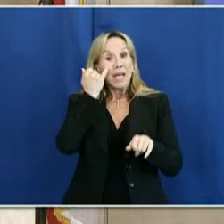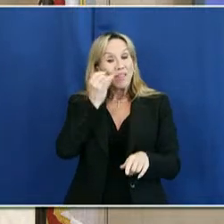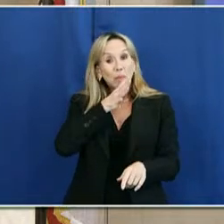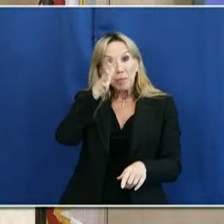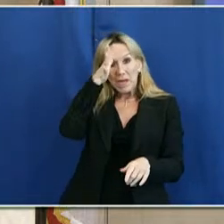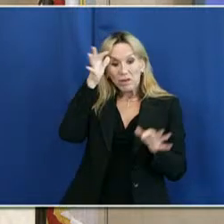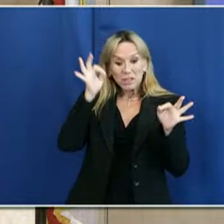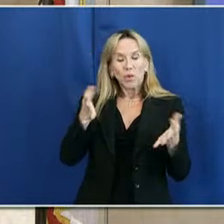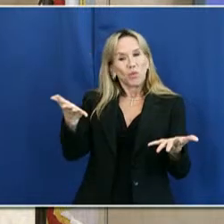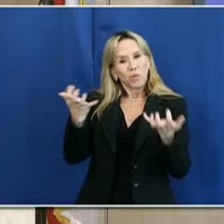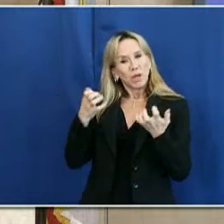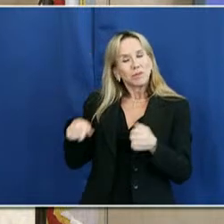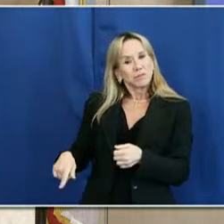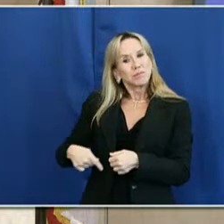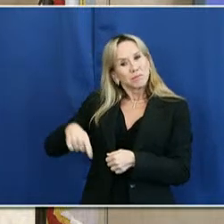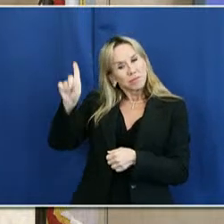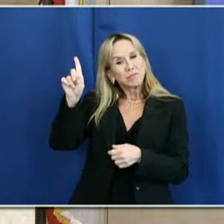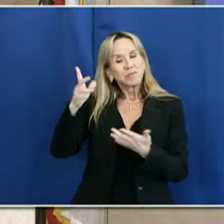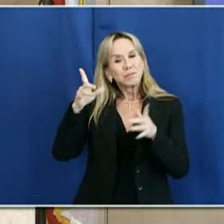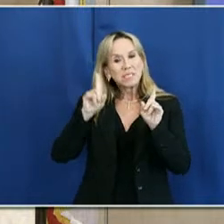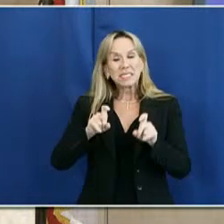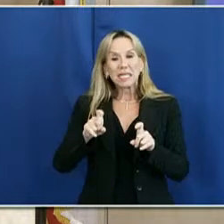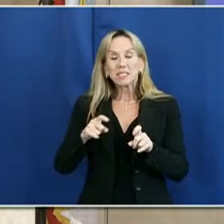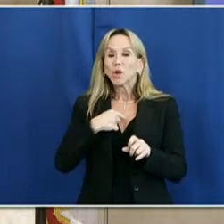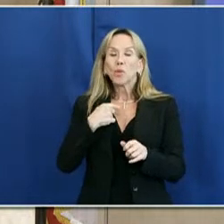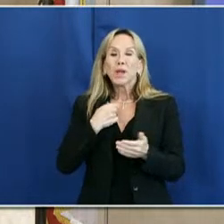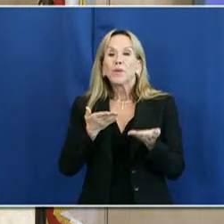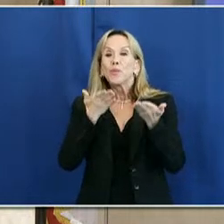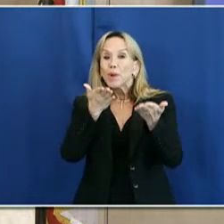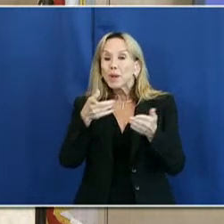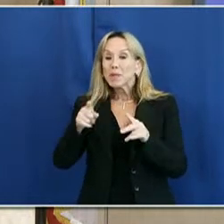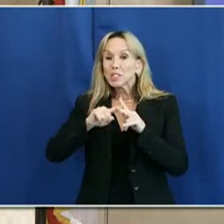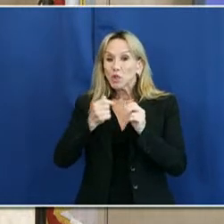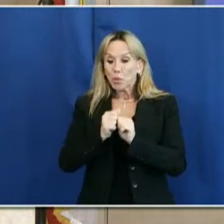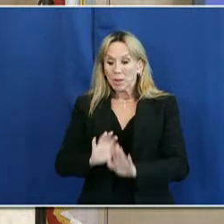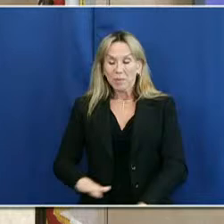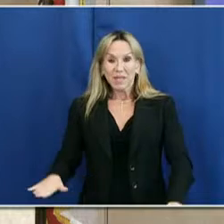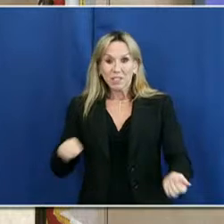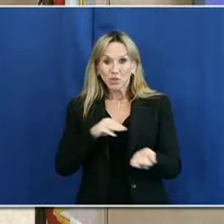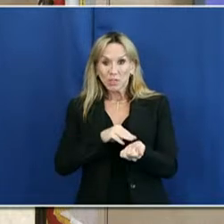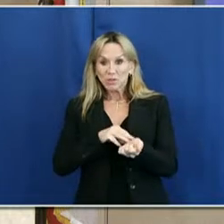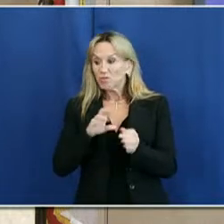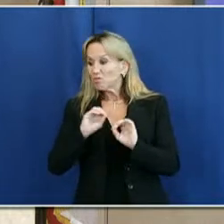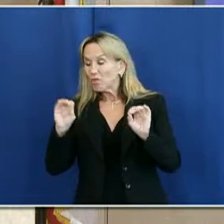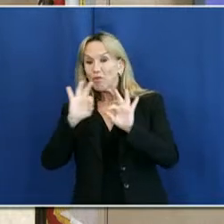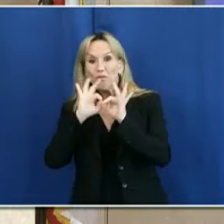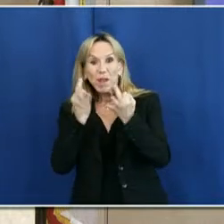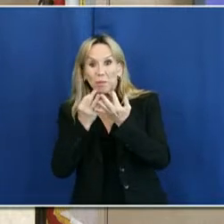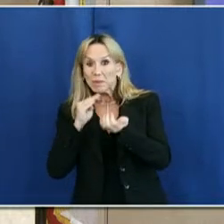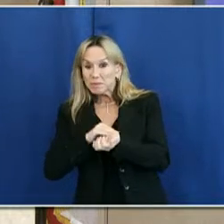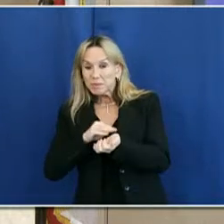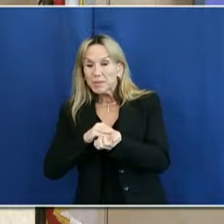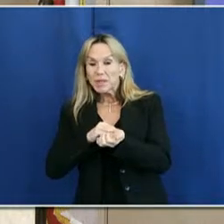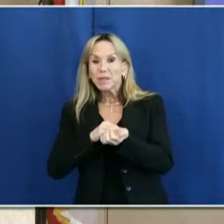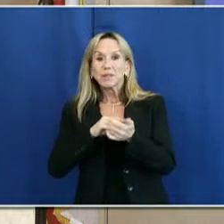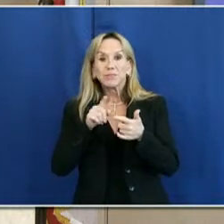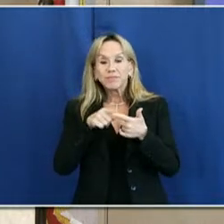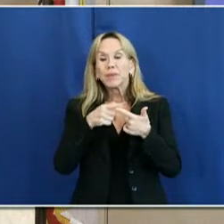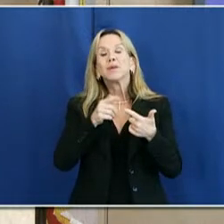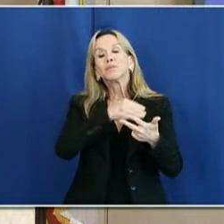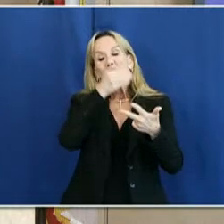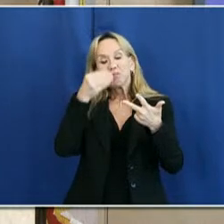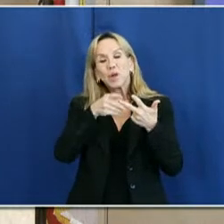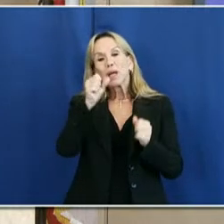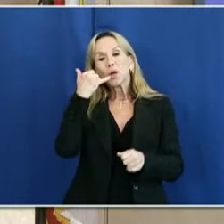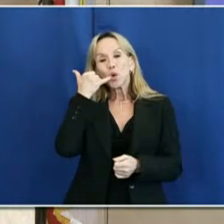recommend they start first with their pediatrician or family physician. If they don't have a pediatrician or family physician or medical home, then they can call 211 who